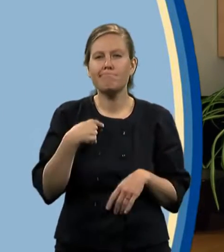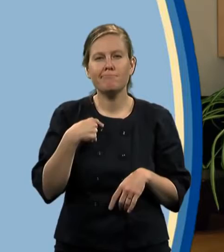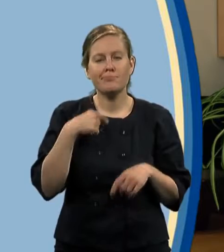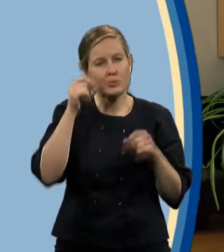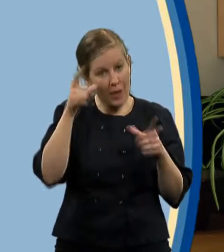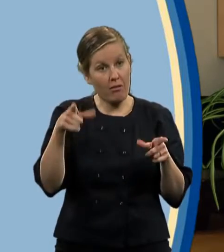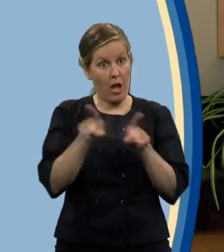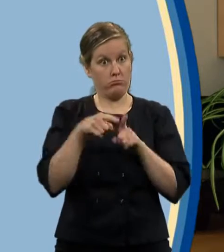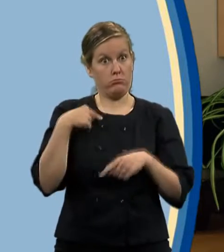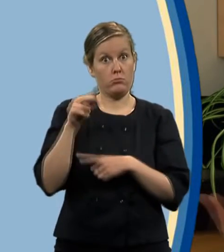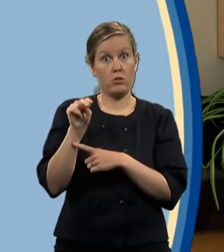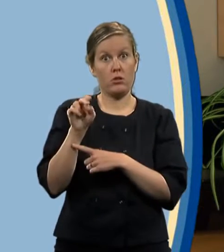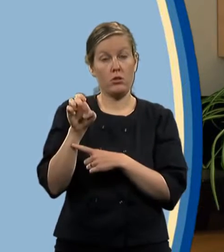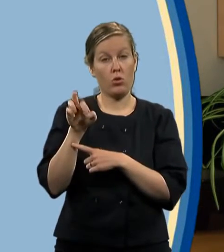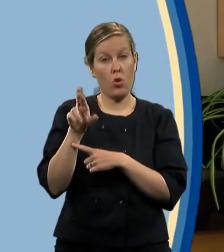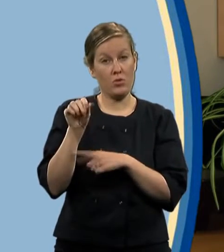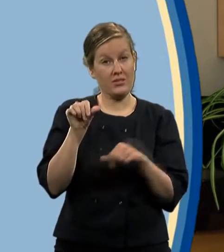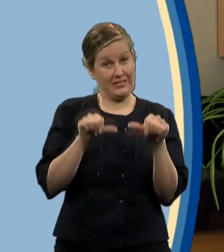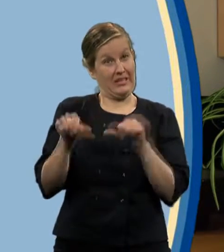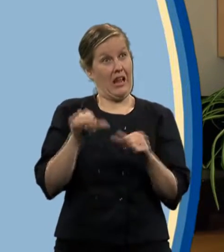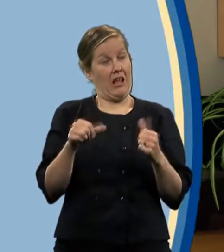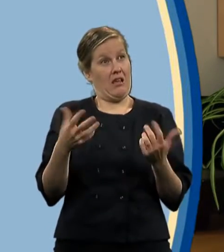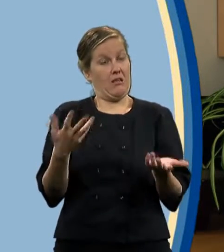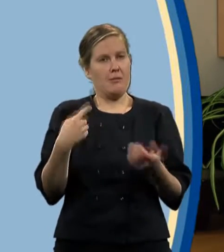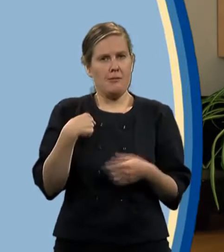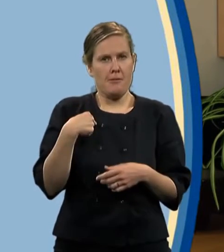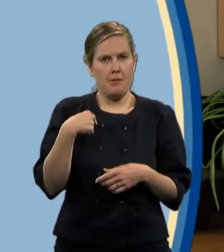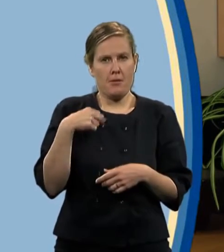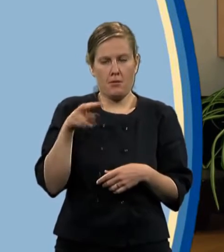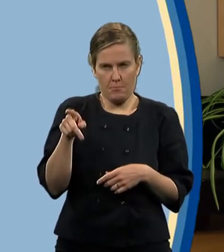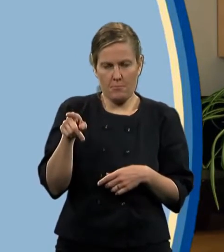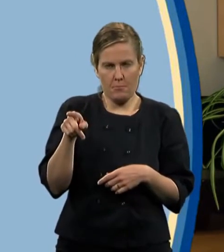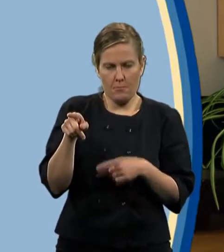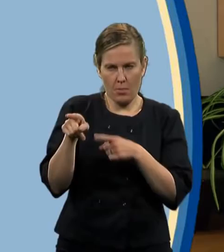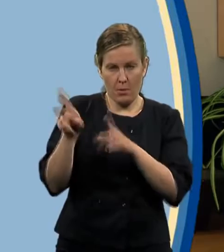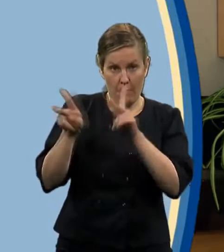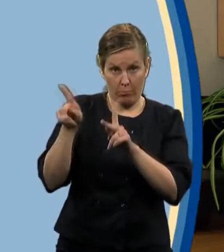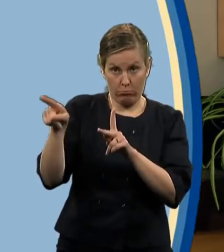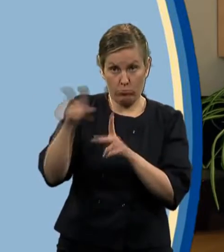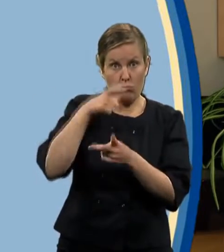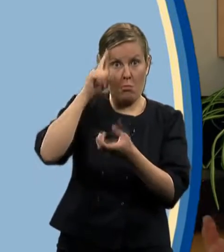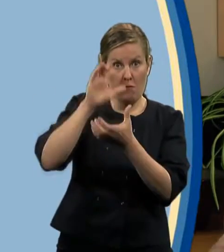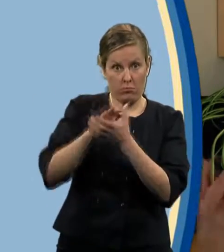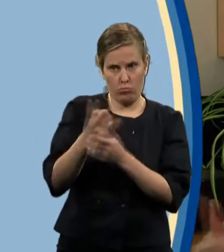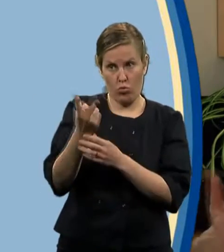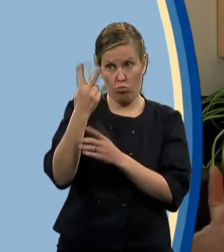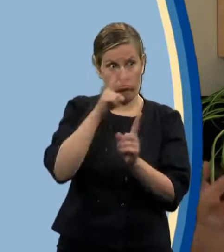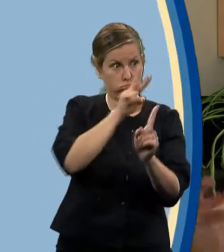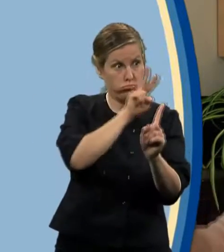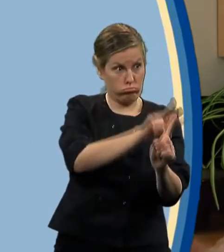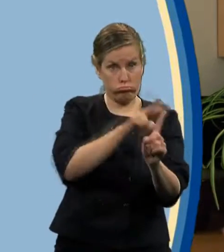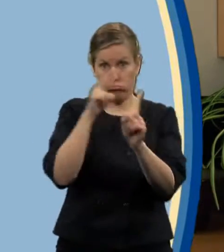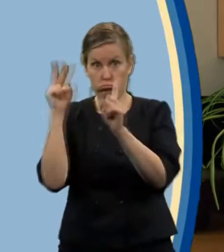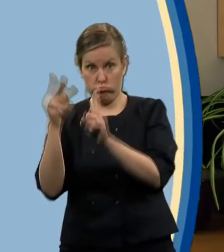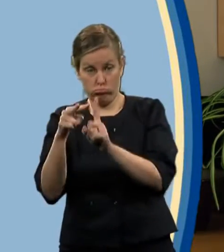is that people will hold those two views. Sign languages are real languages, and sign languages make up groups